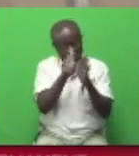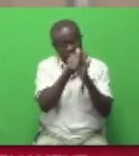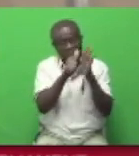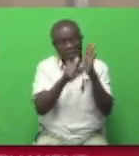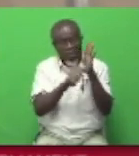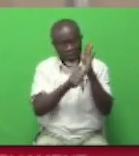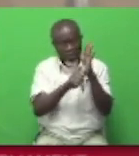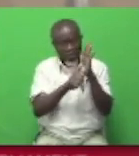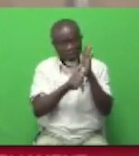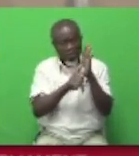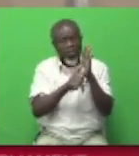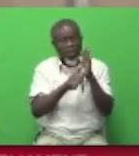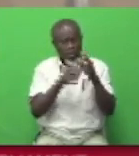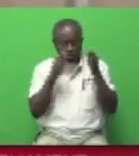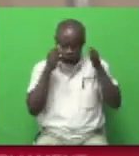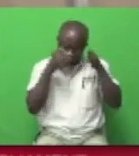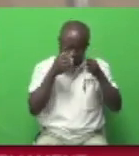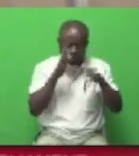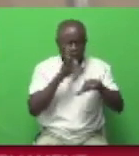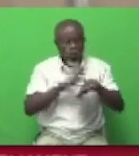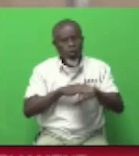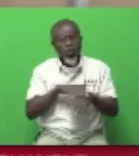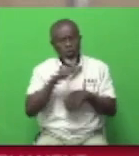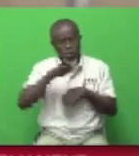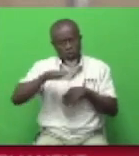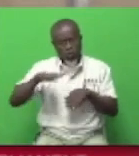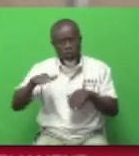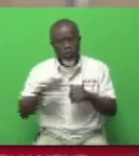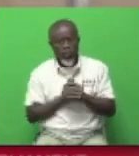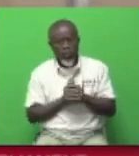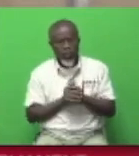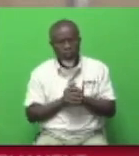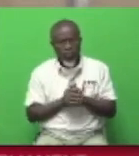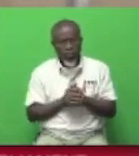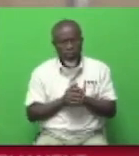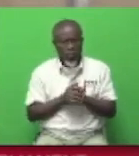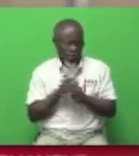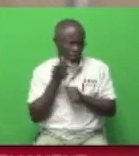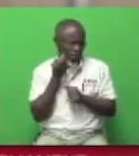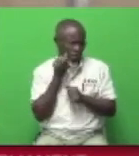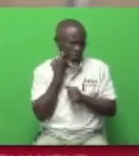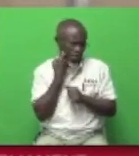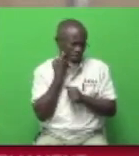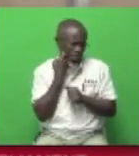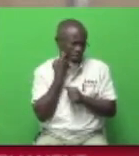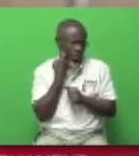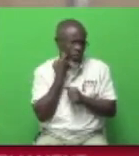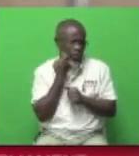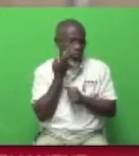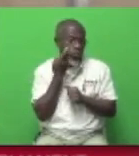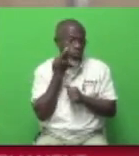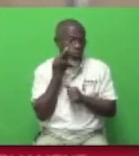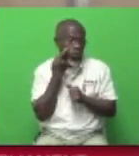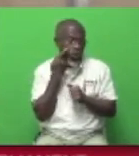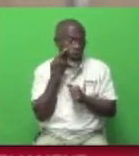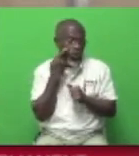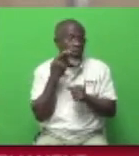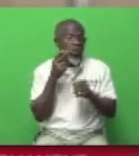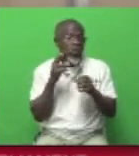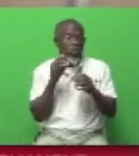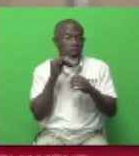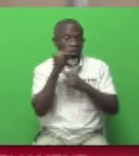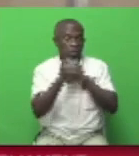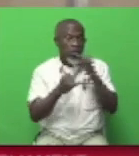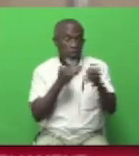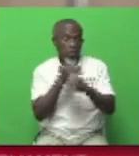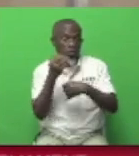it relates to children. Just a few days ago, as a matter of fact, I saw that the International Office